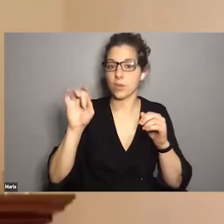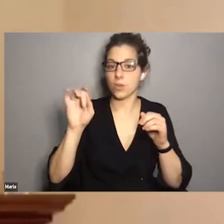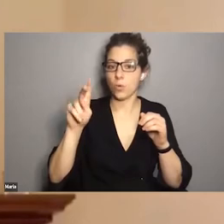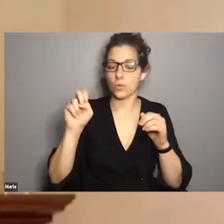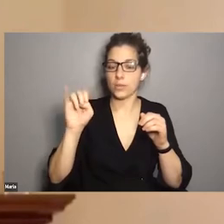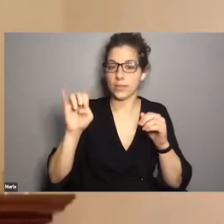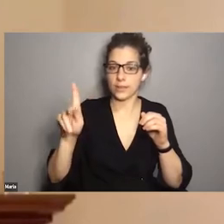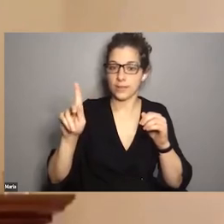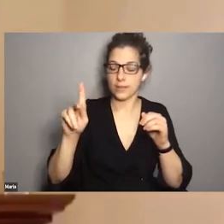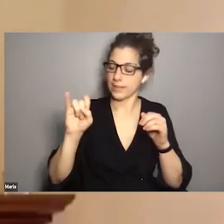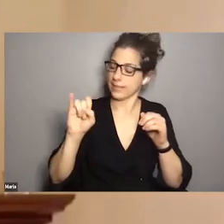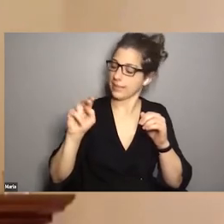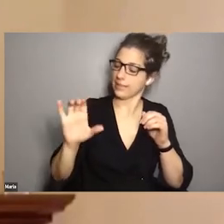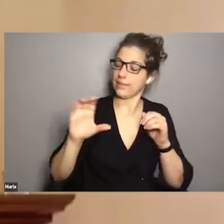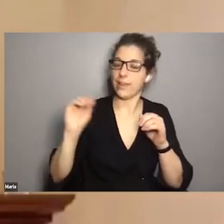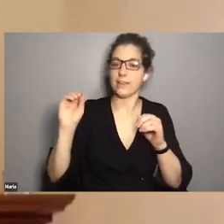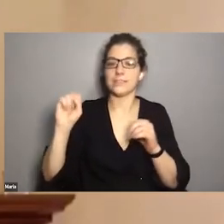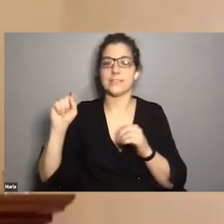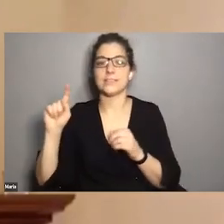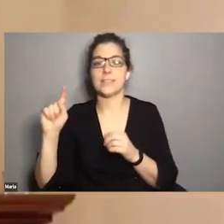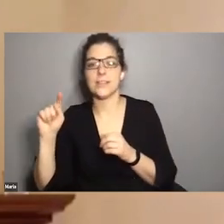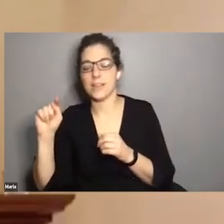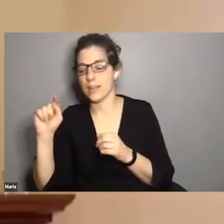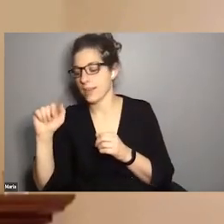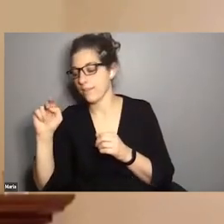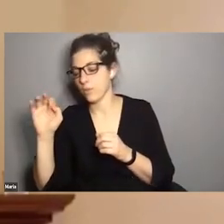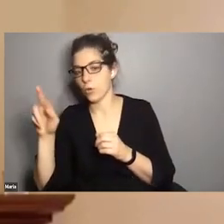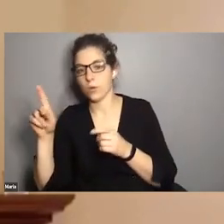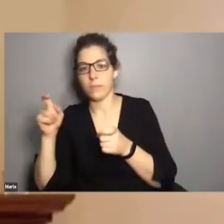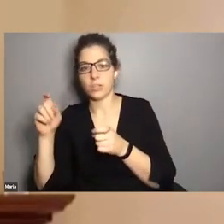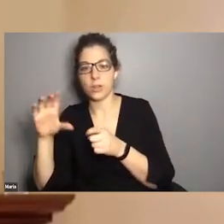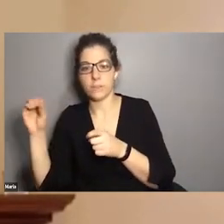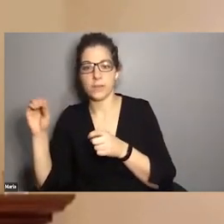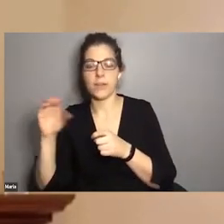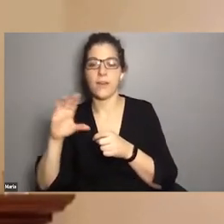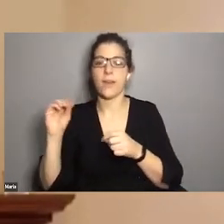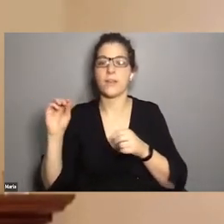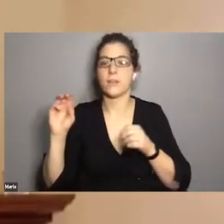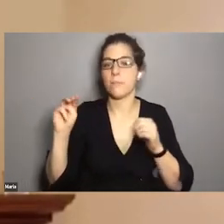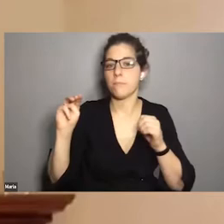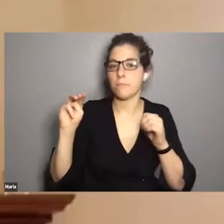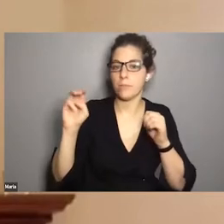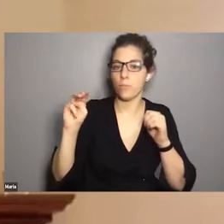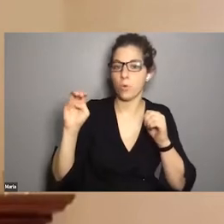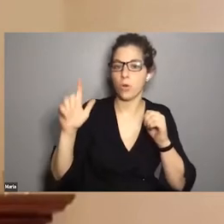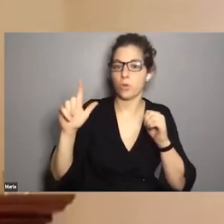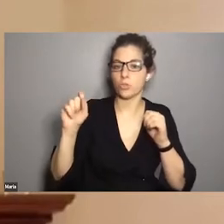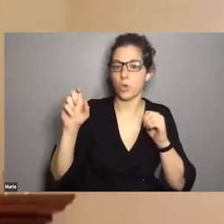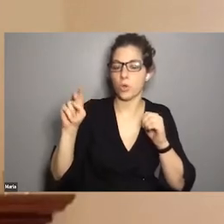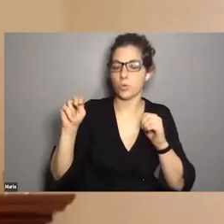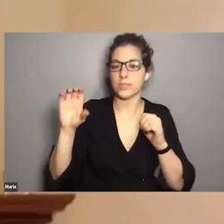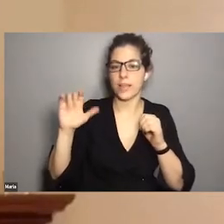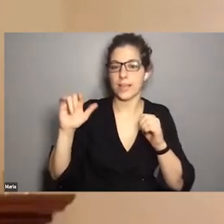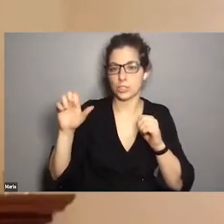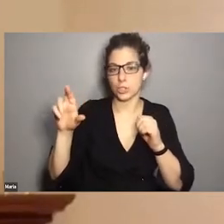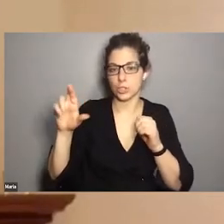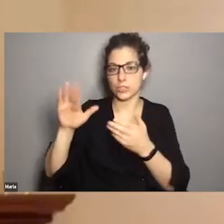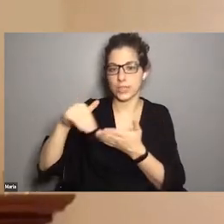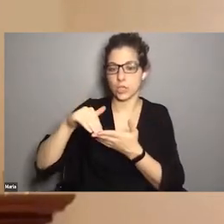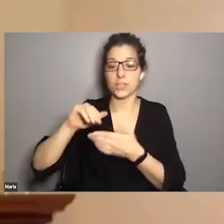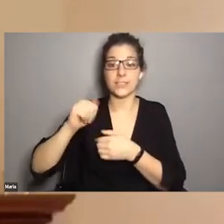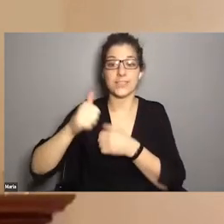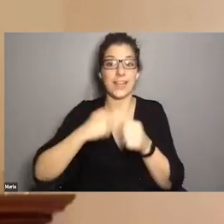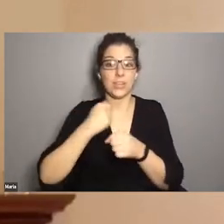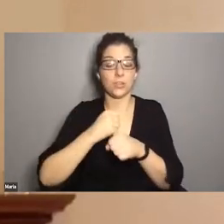Stanford Management Company, and the board of trustees of Memorial Sloan Kettering Cancer Center. She previously spent 10 years